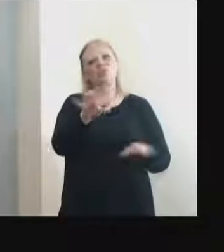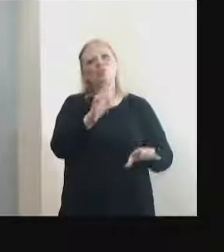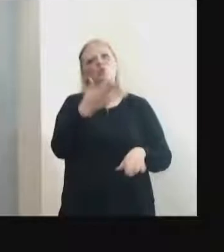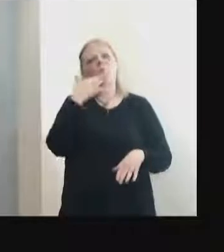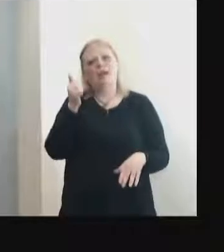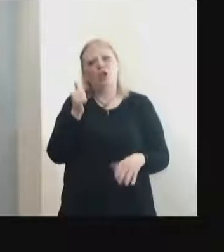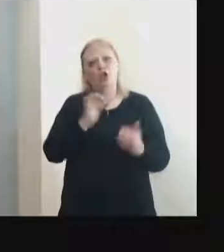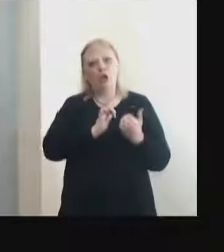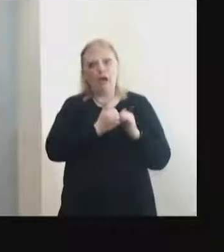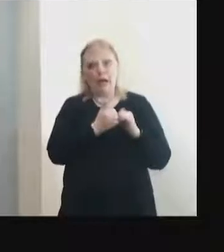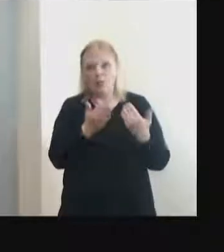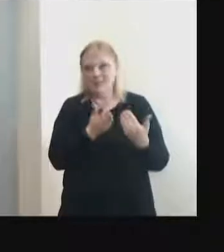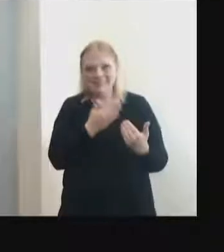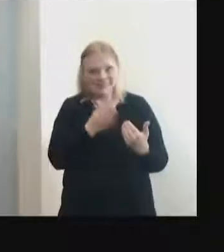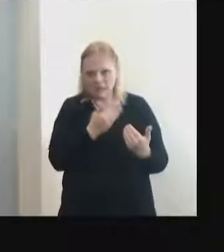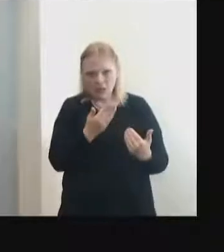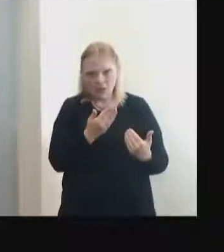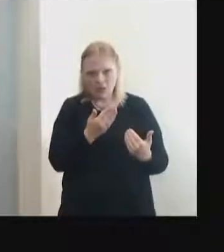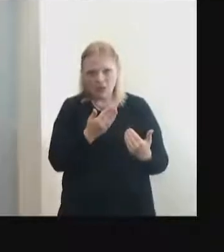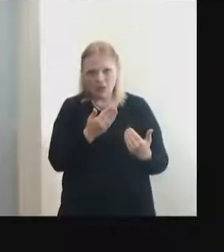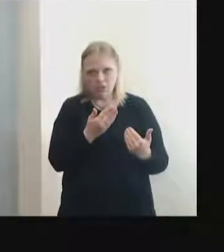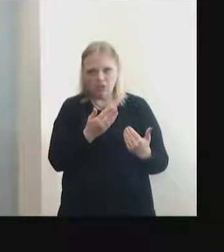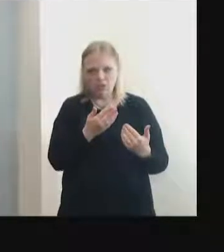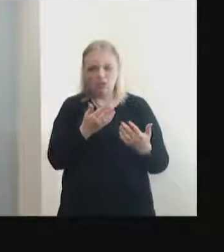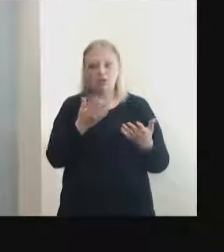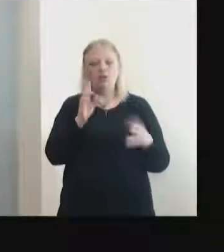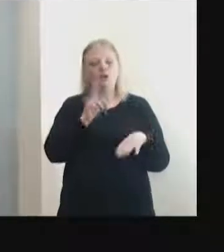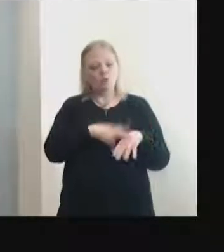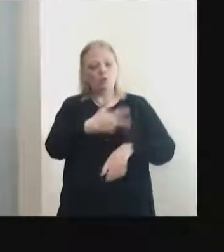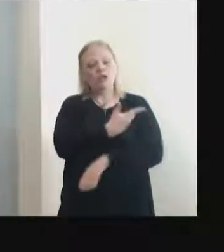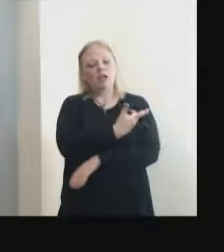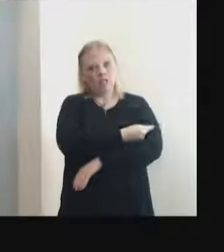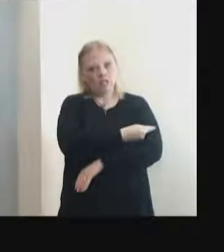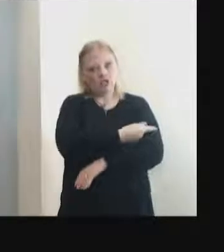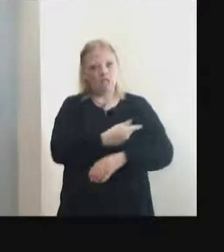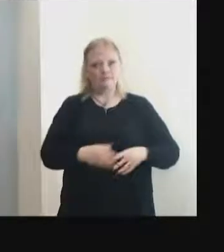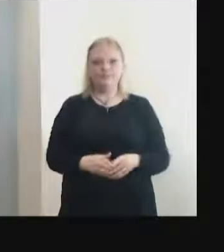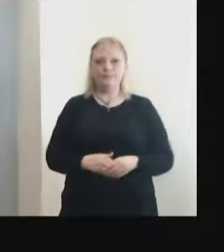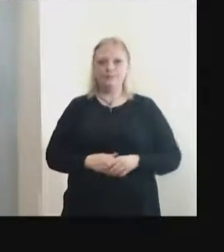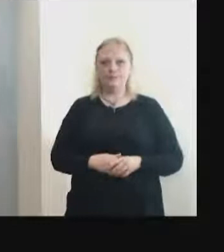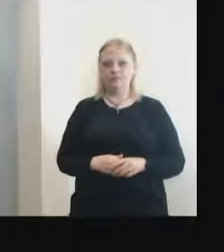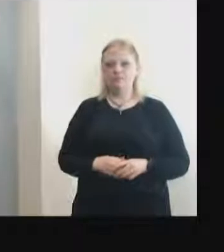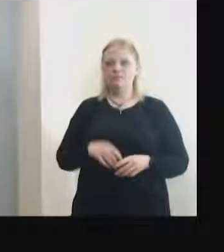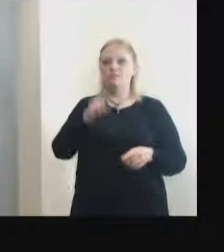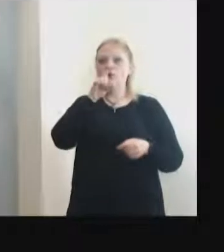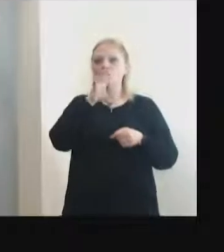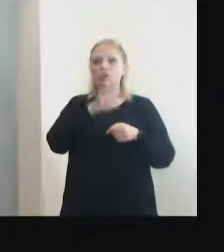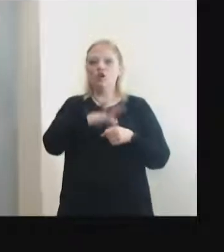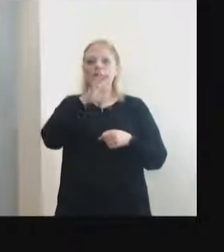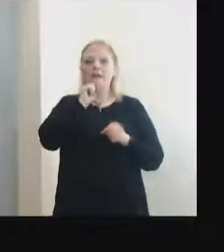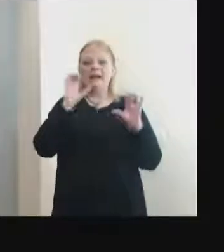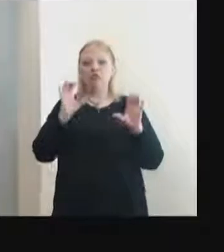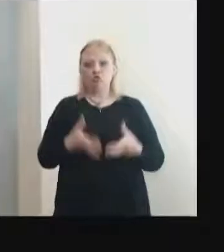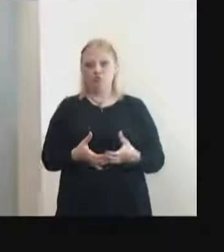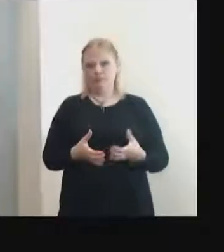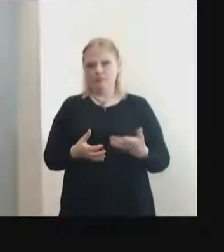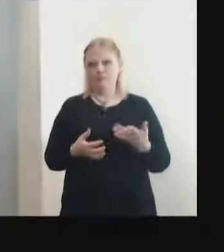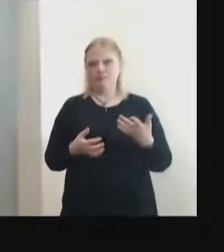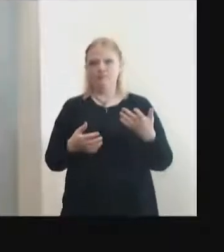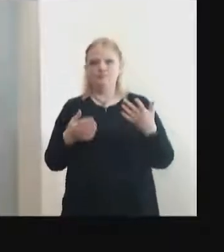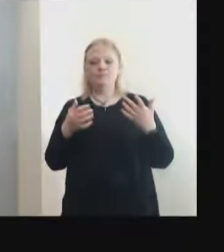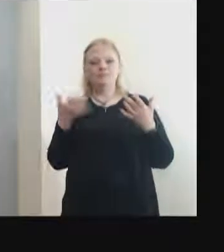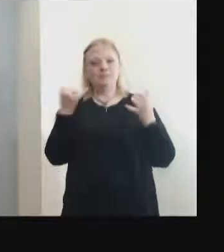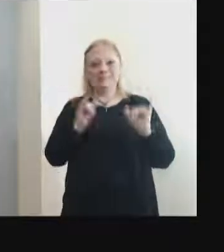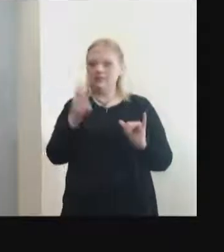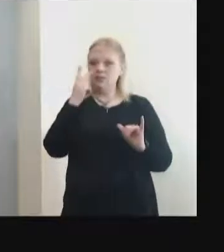easiest way to prevent illness and death is, of course, vaccination. So confirmed age group, we are still